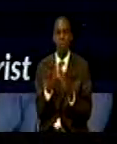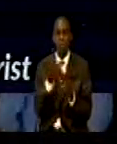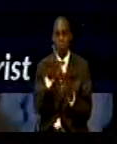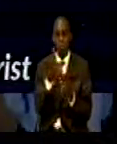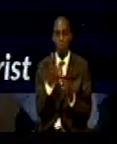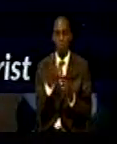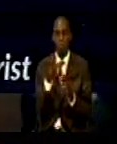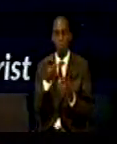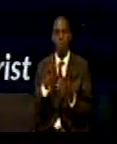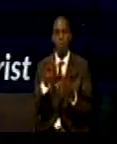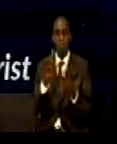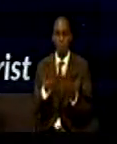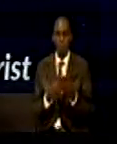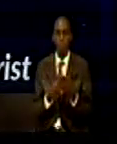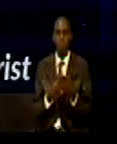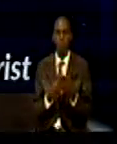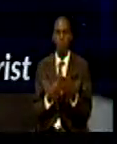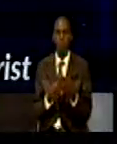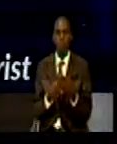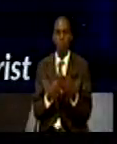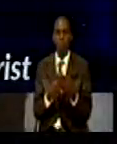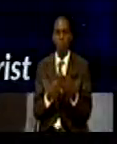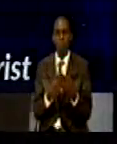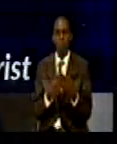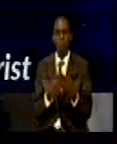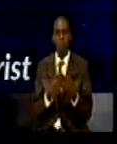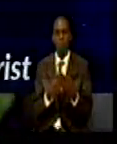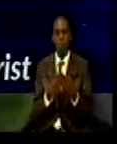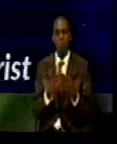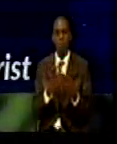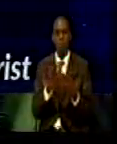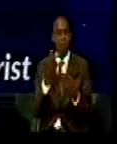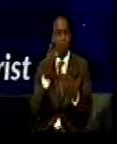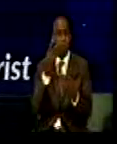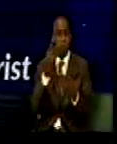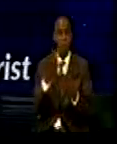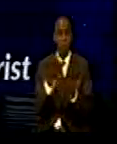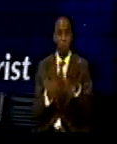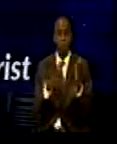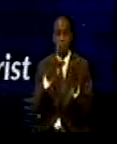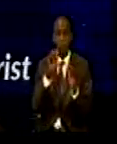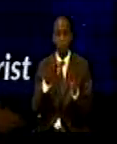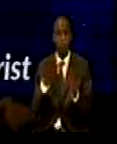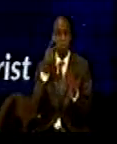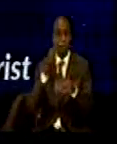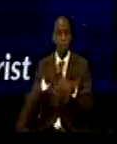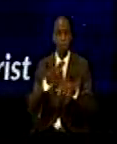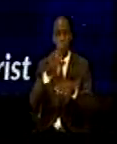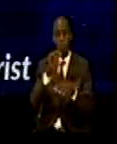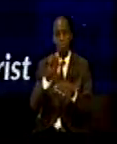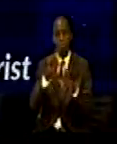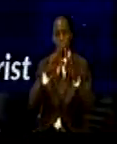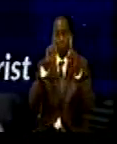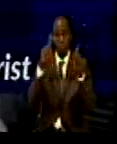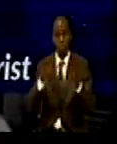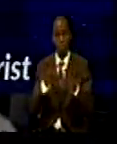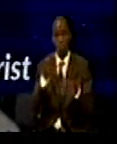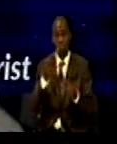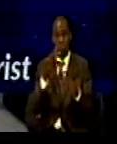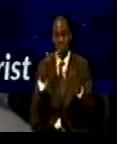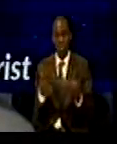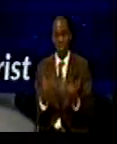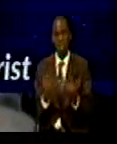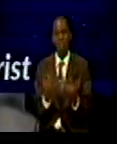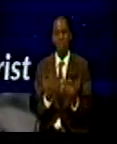tonight, please collect a slip from our counselors around you there, fill in the